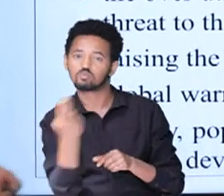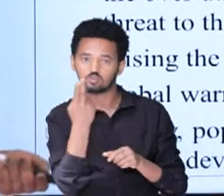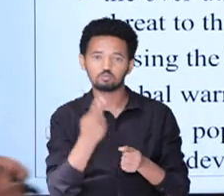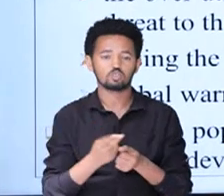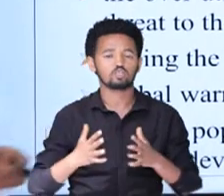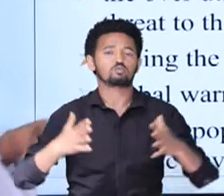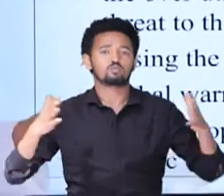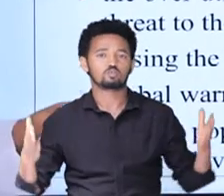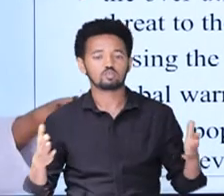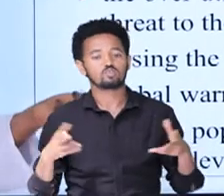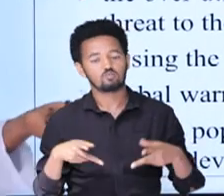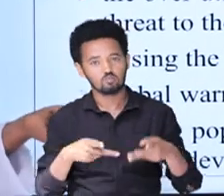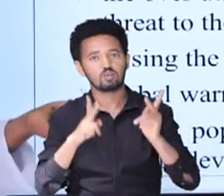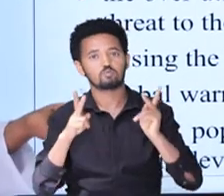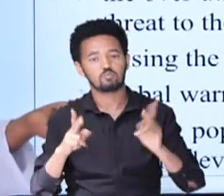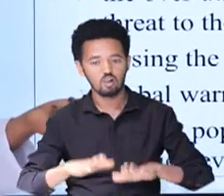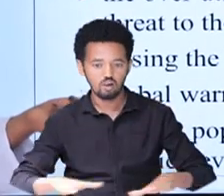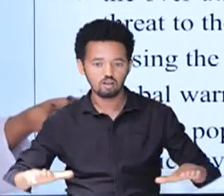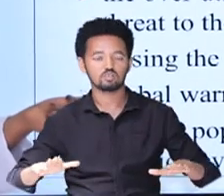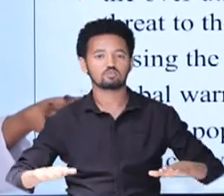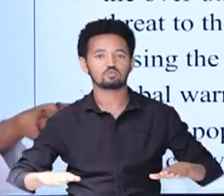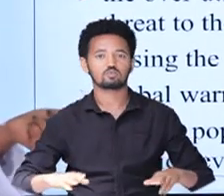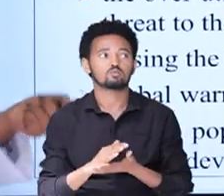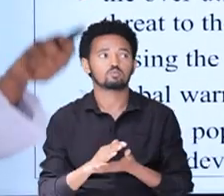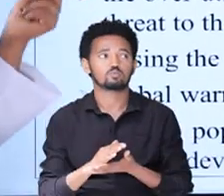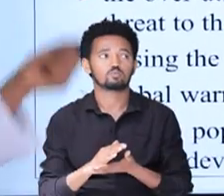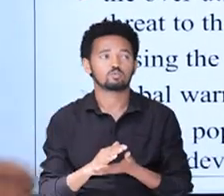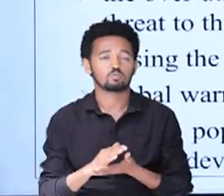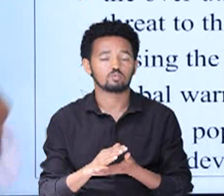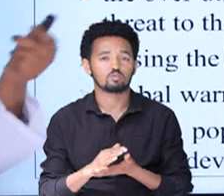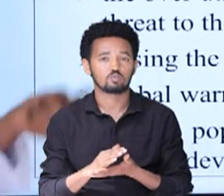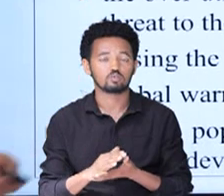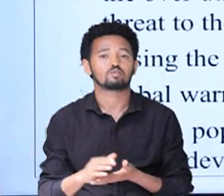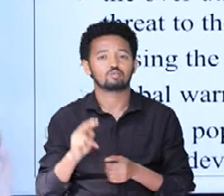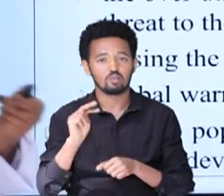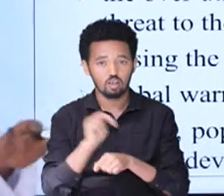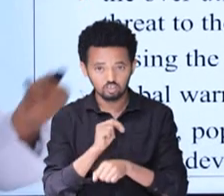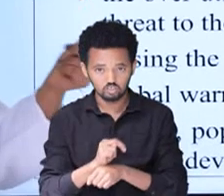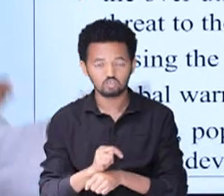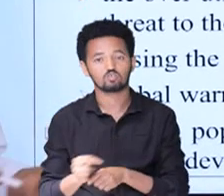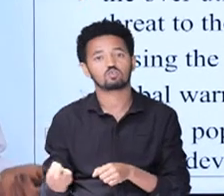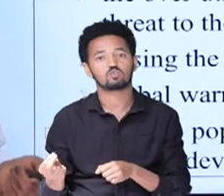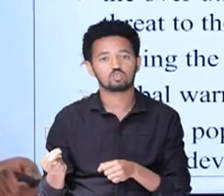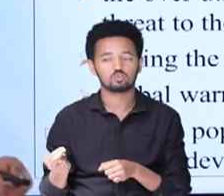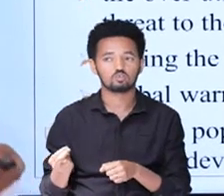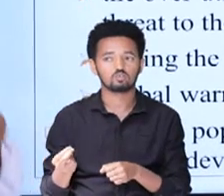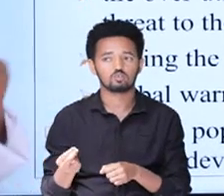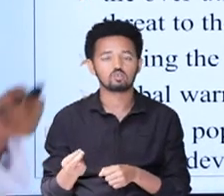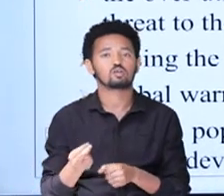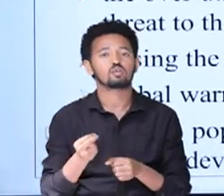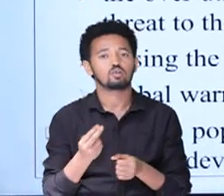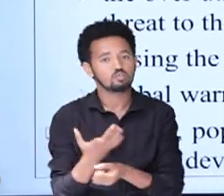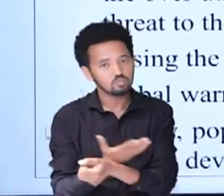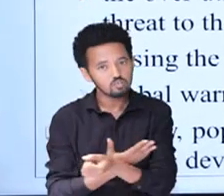expand farmlands for settlement purpose and so on. If the amount of natural vegetation decrease,